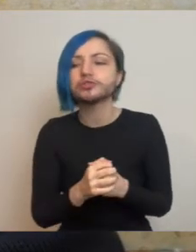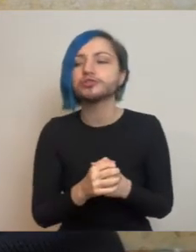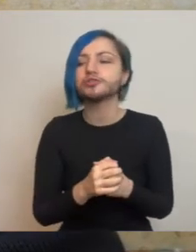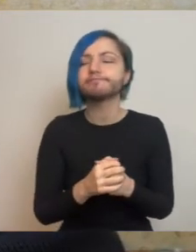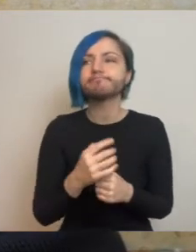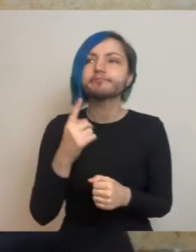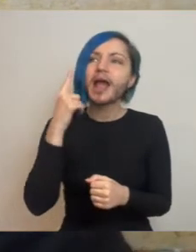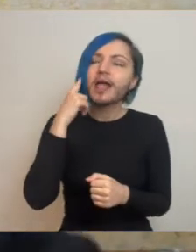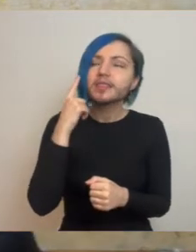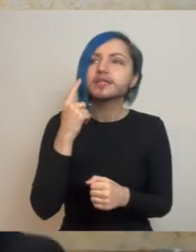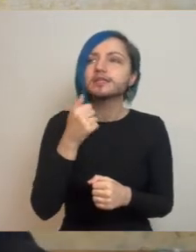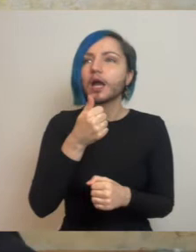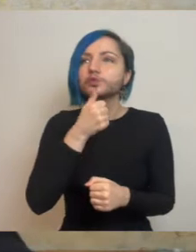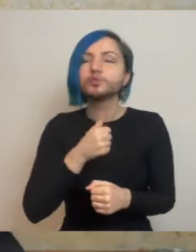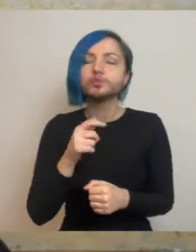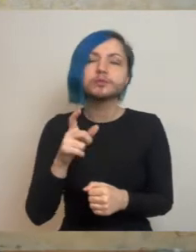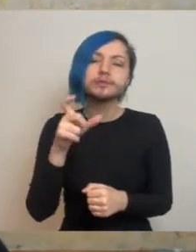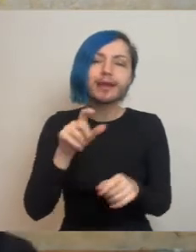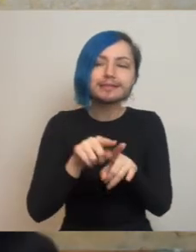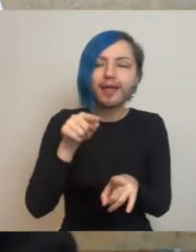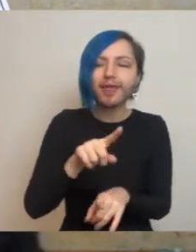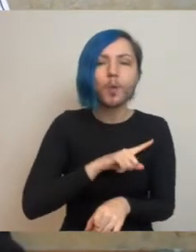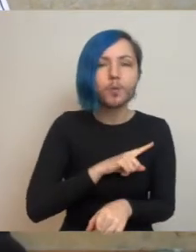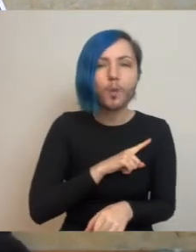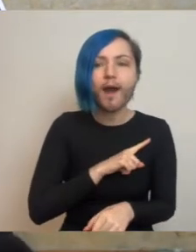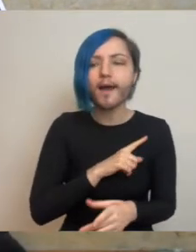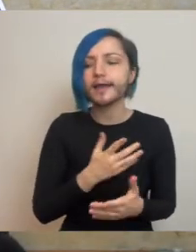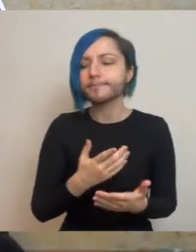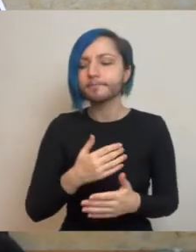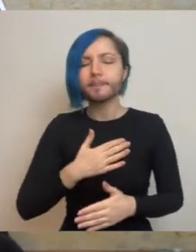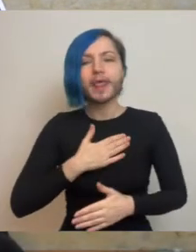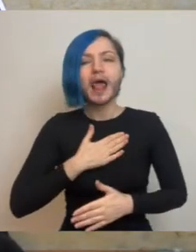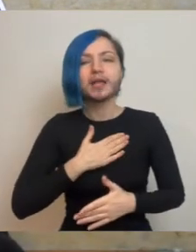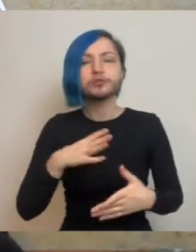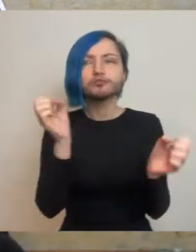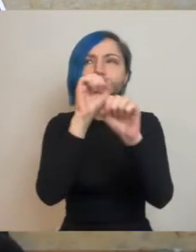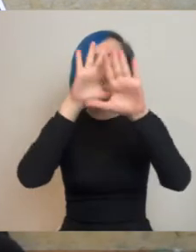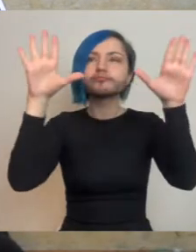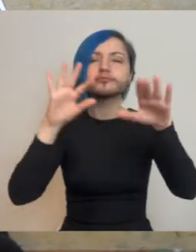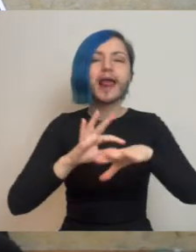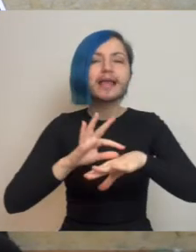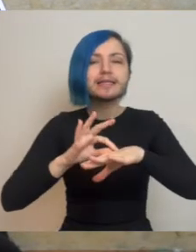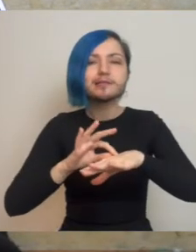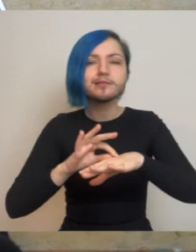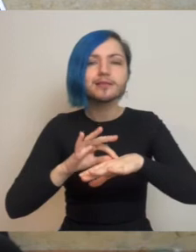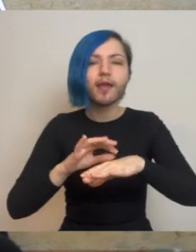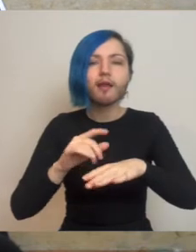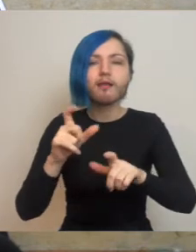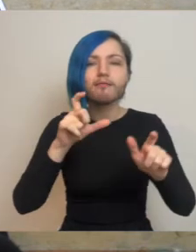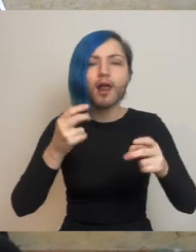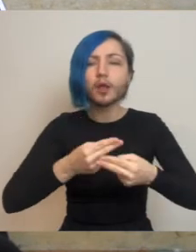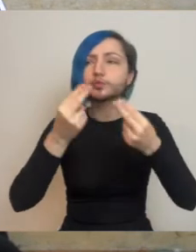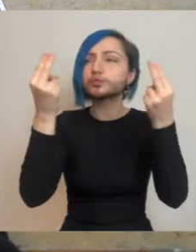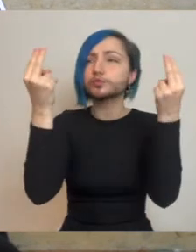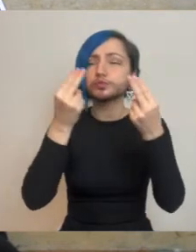the reason I use these colors is because I like to think about skin colors and you